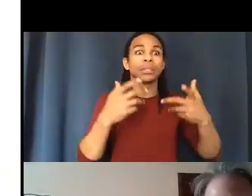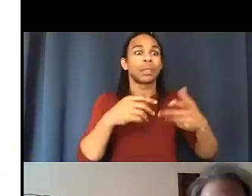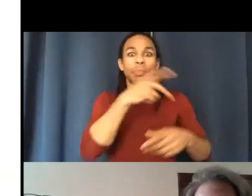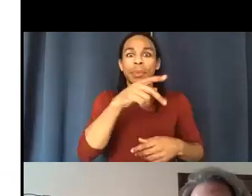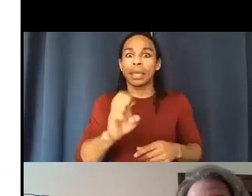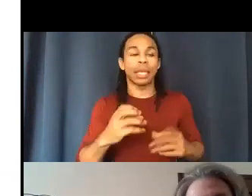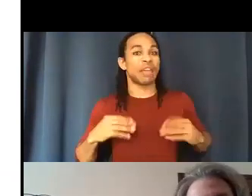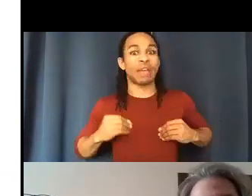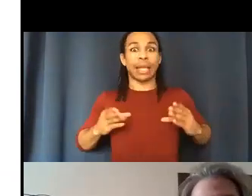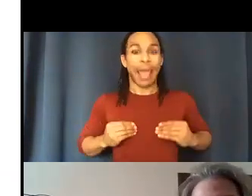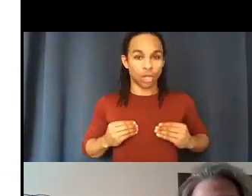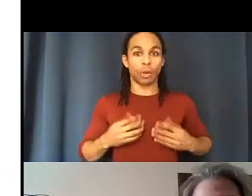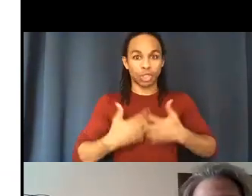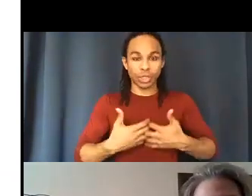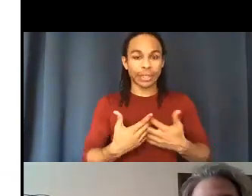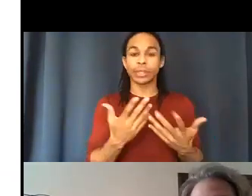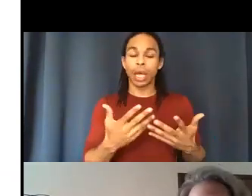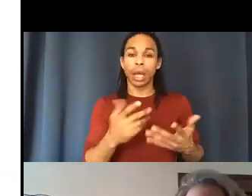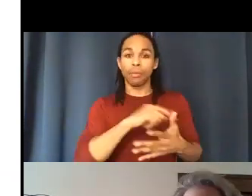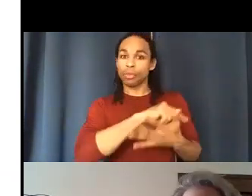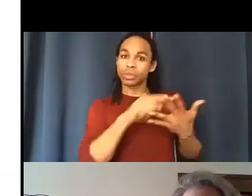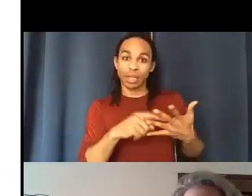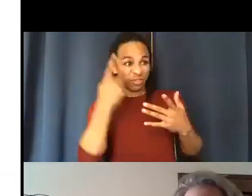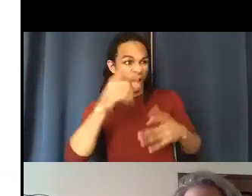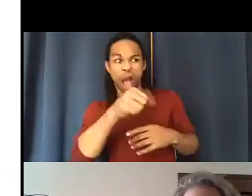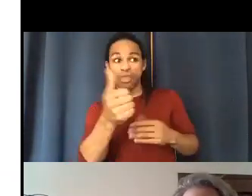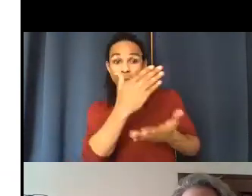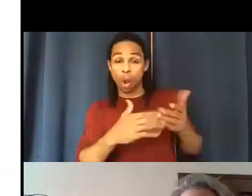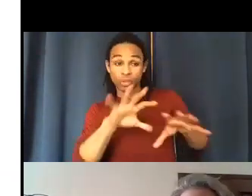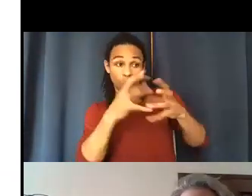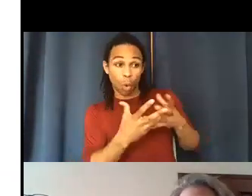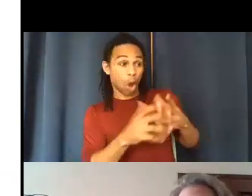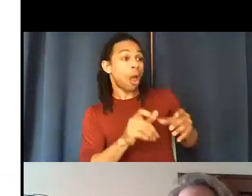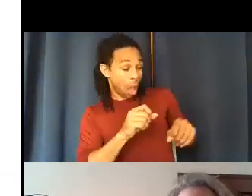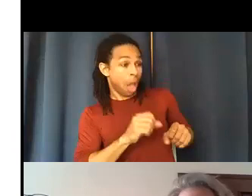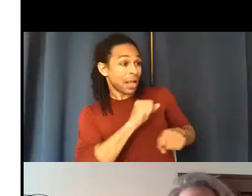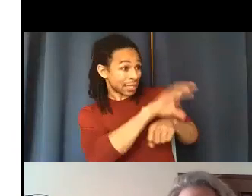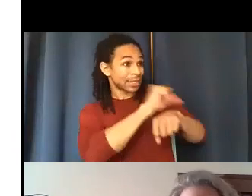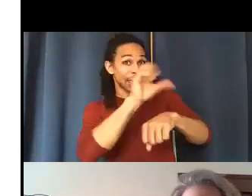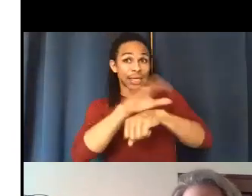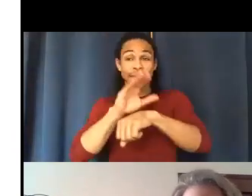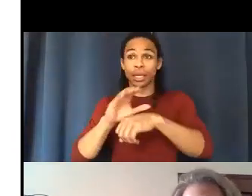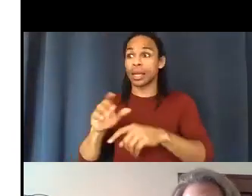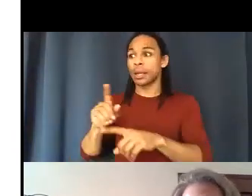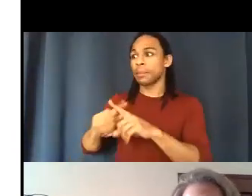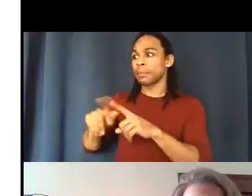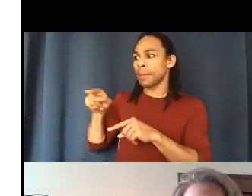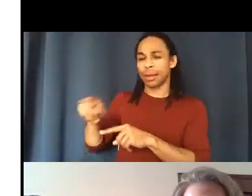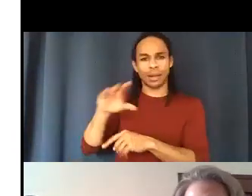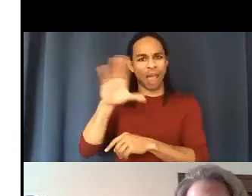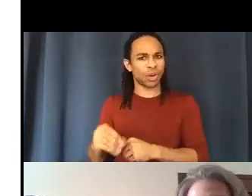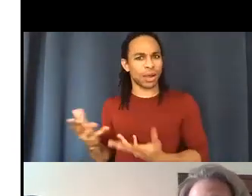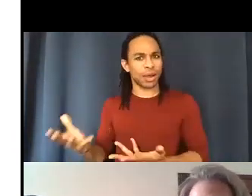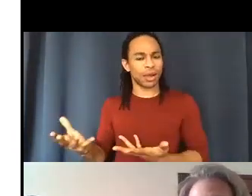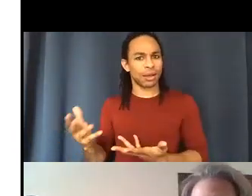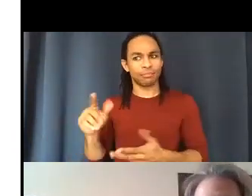because I'm an American, it seems like there's a narrative that Africa is going to be spared from